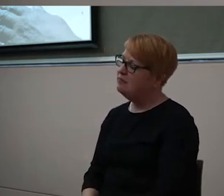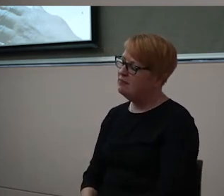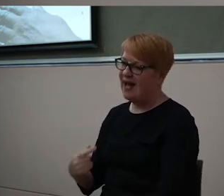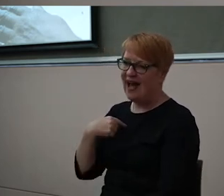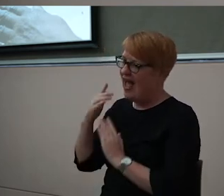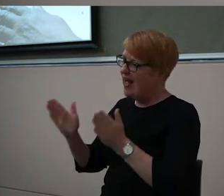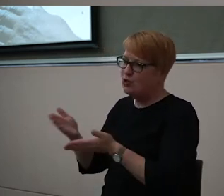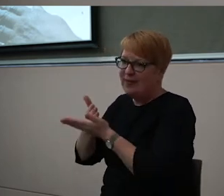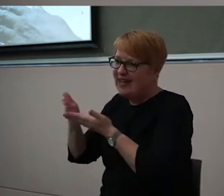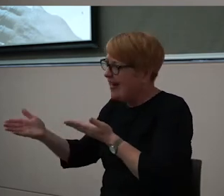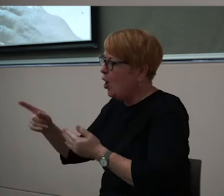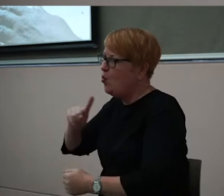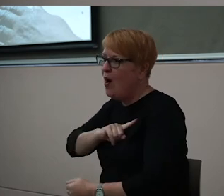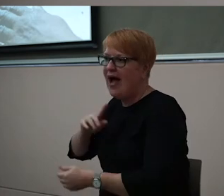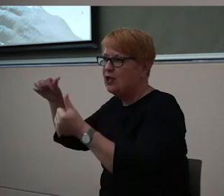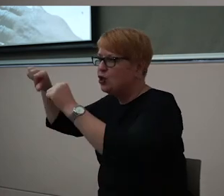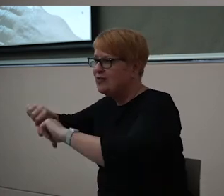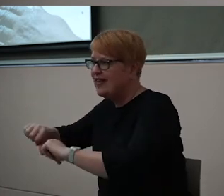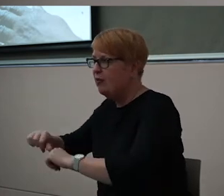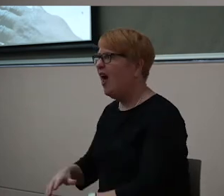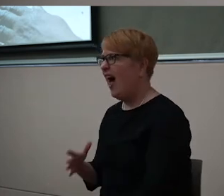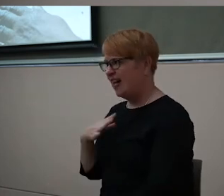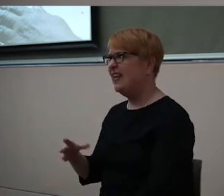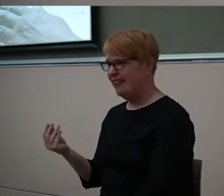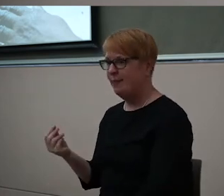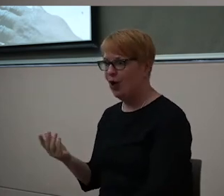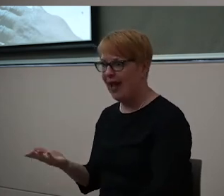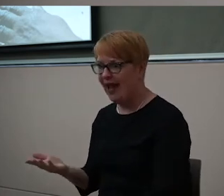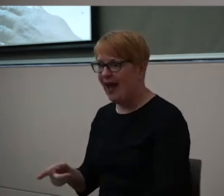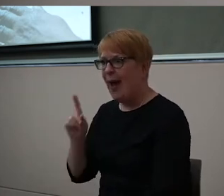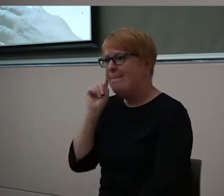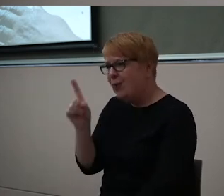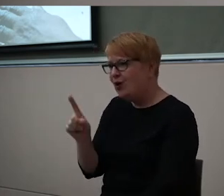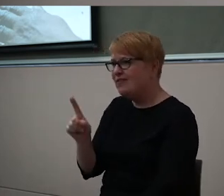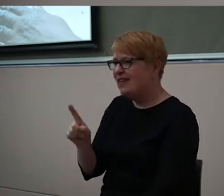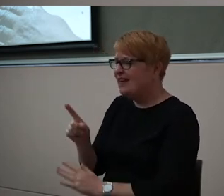of like holding and like negotiating.